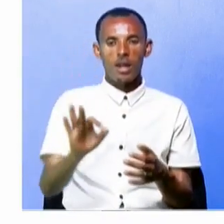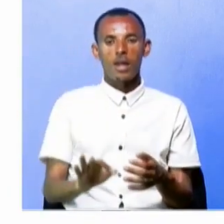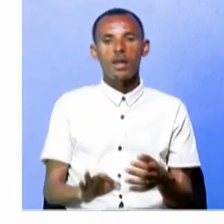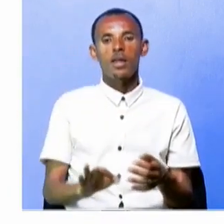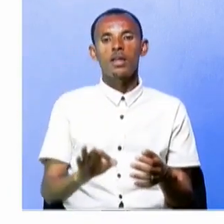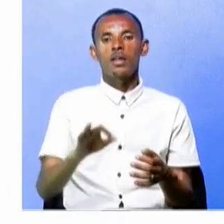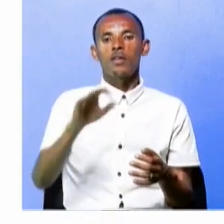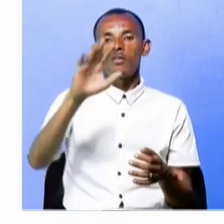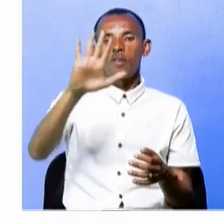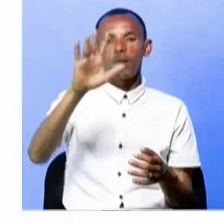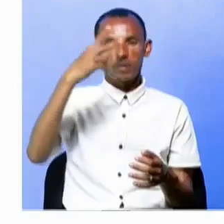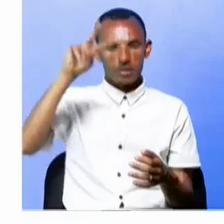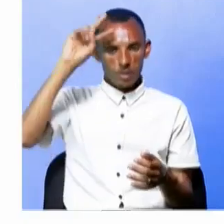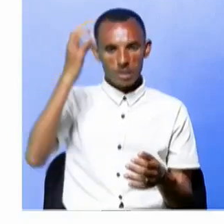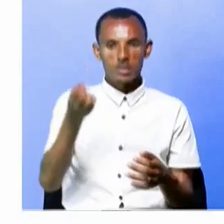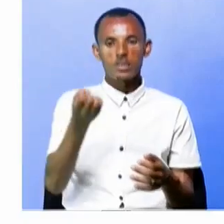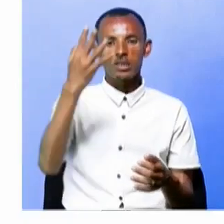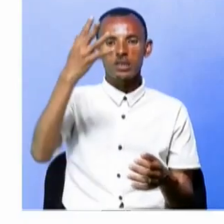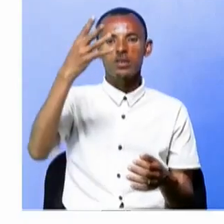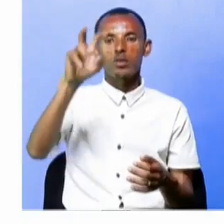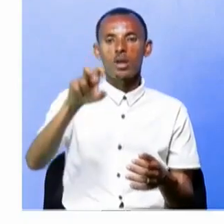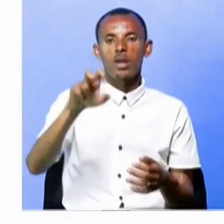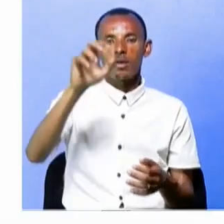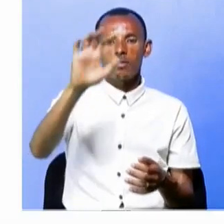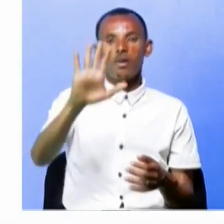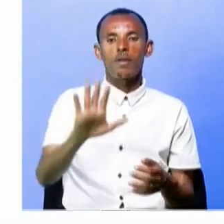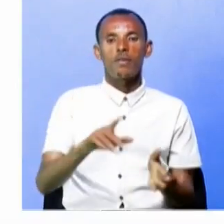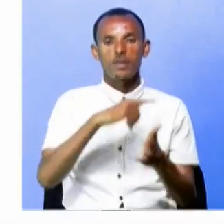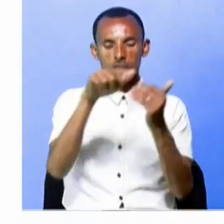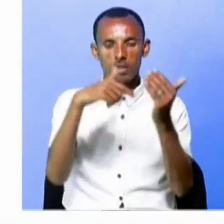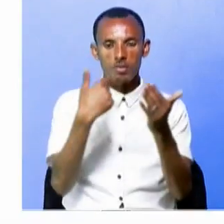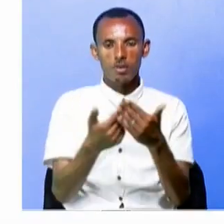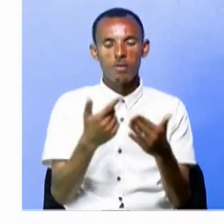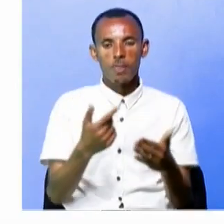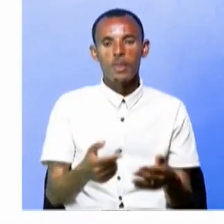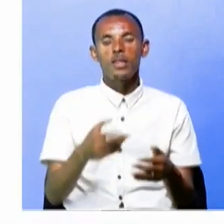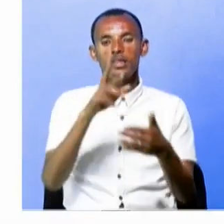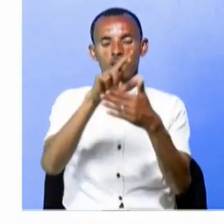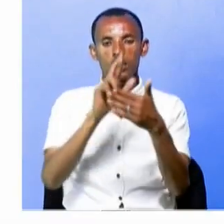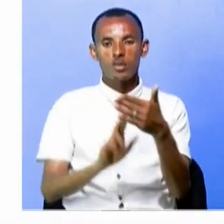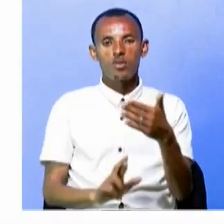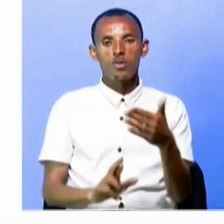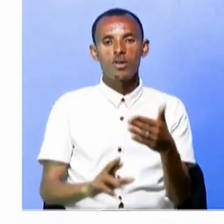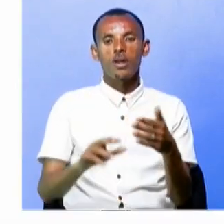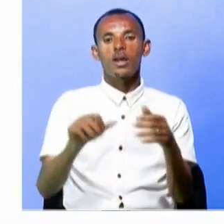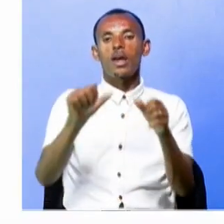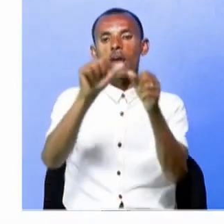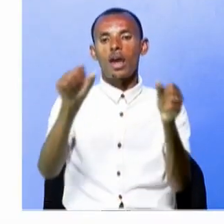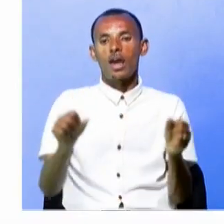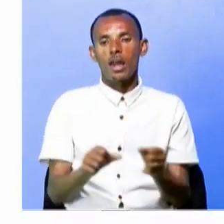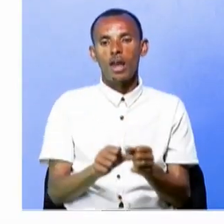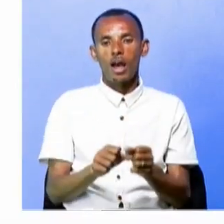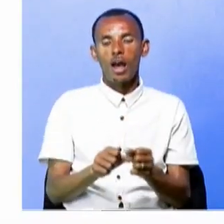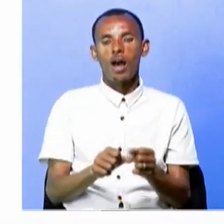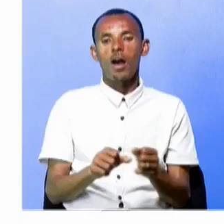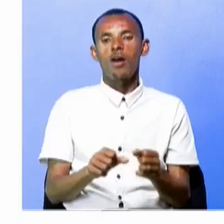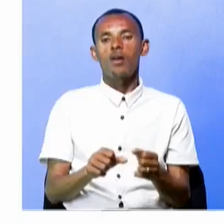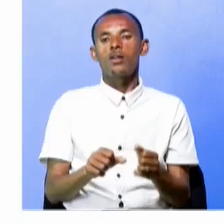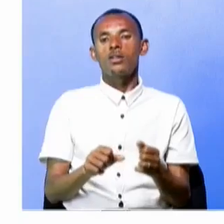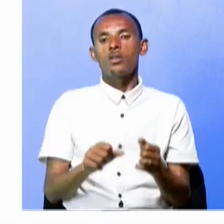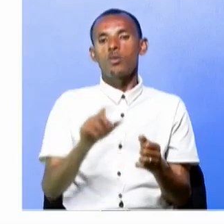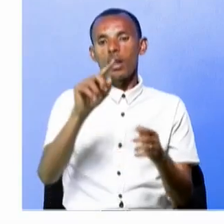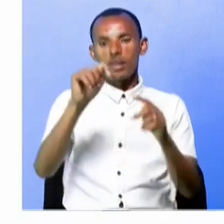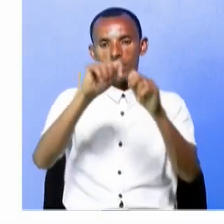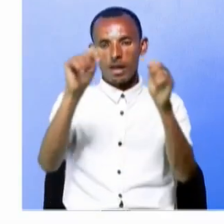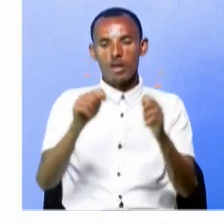25. Okay? Therefore, the ratio of the area of one triangle to the